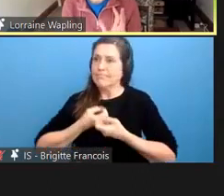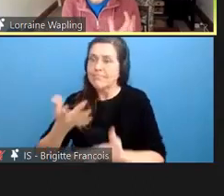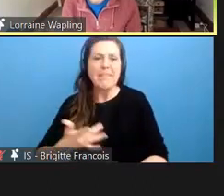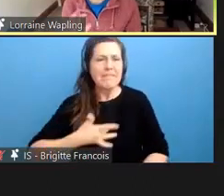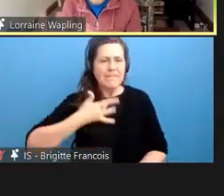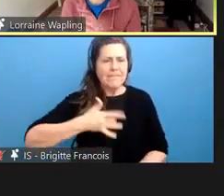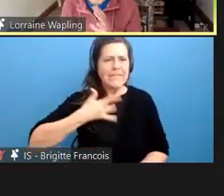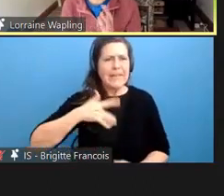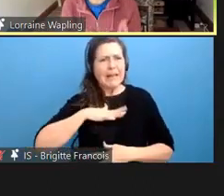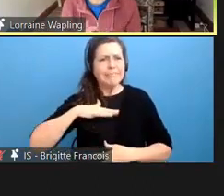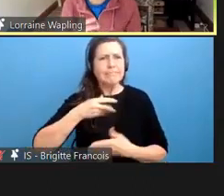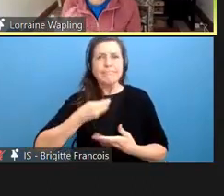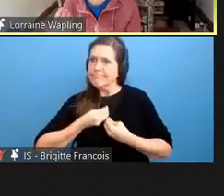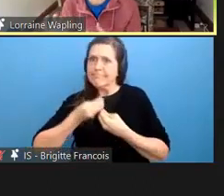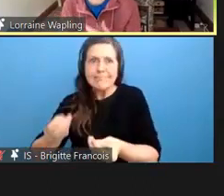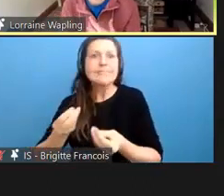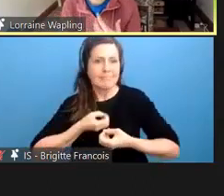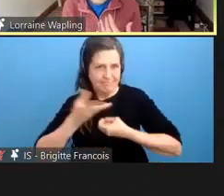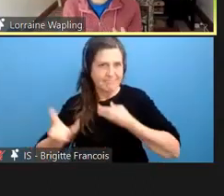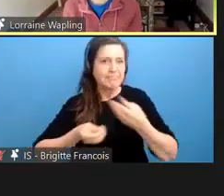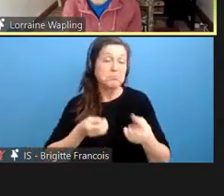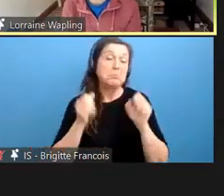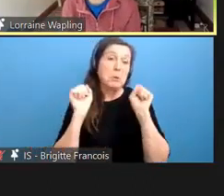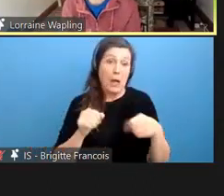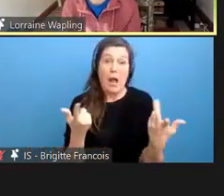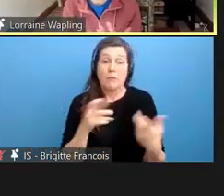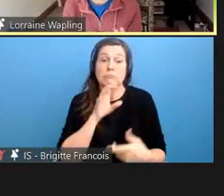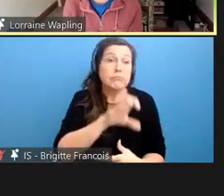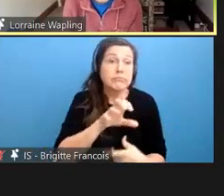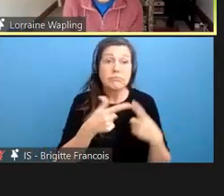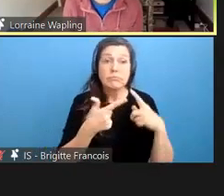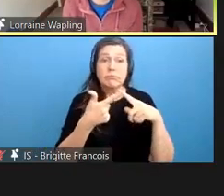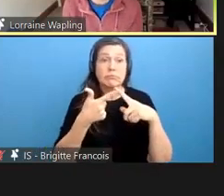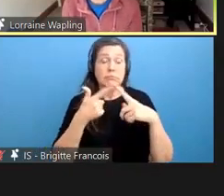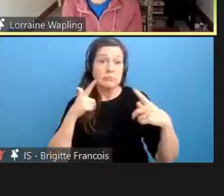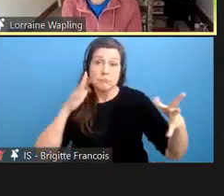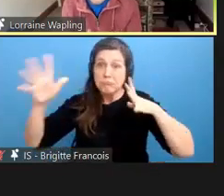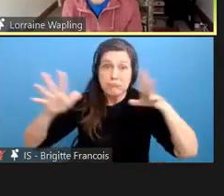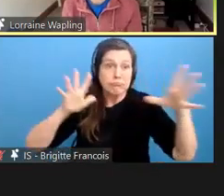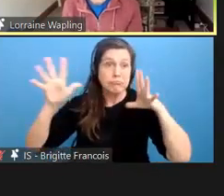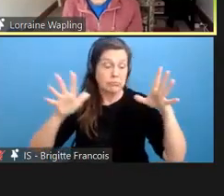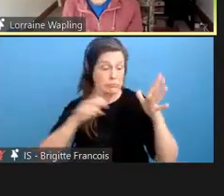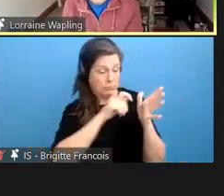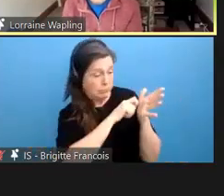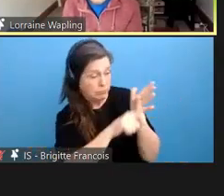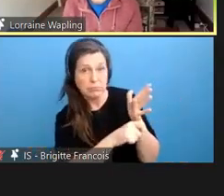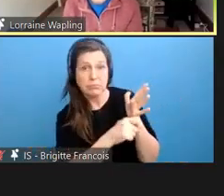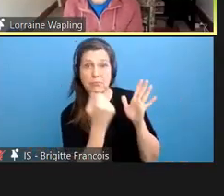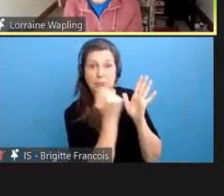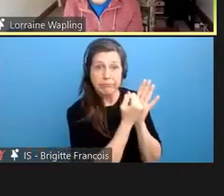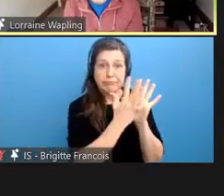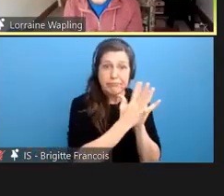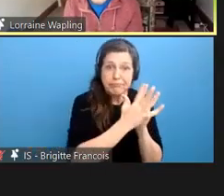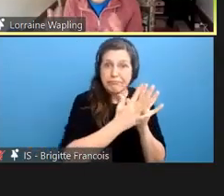So it would include any sort of sounds, gestures, signs, words, symbols, graphics, all of those things